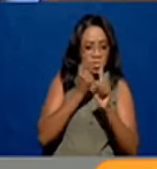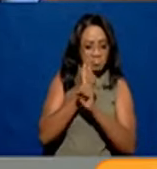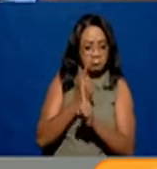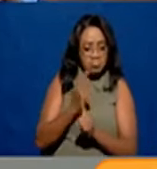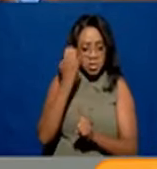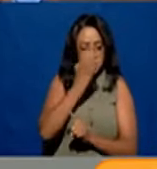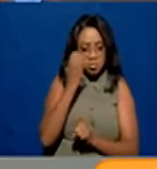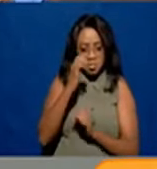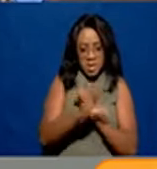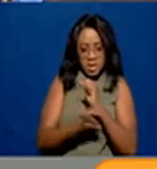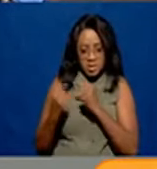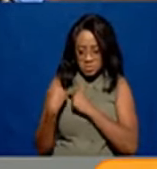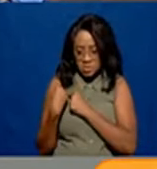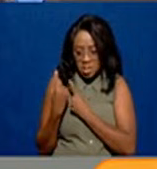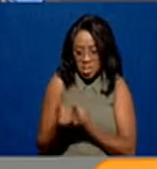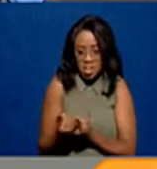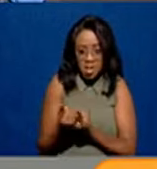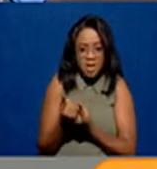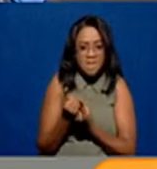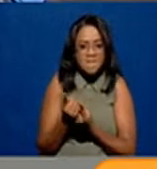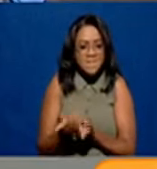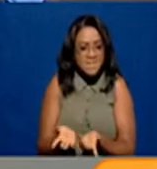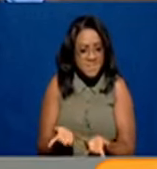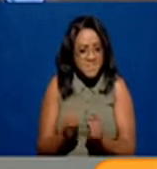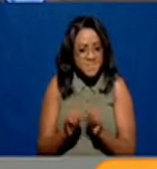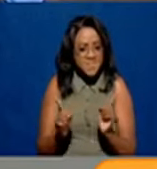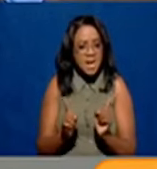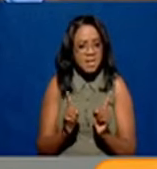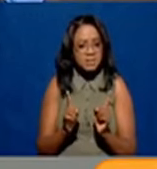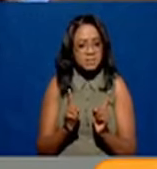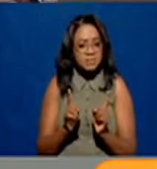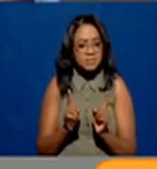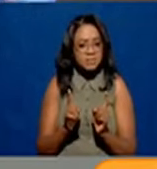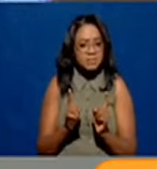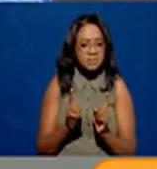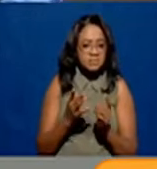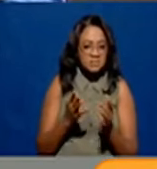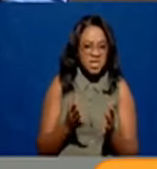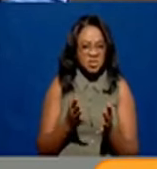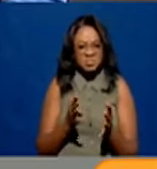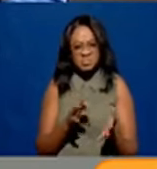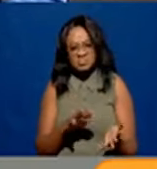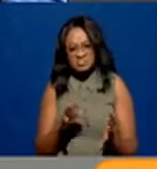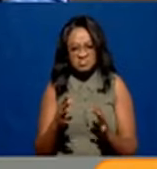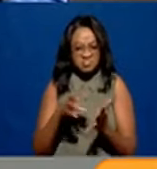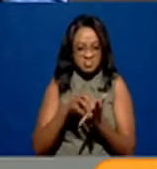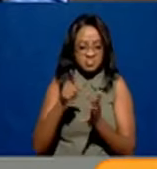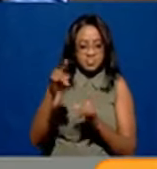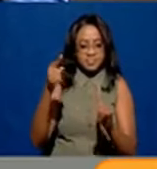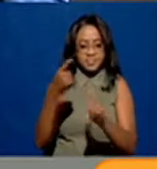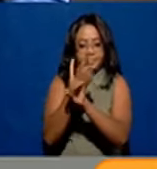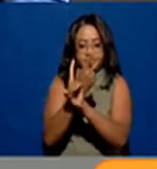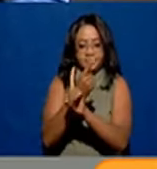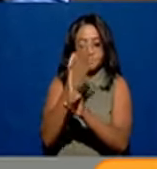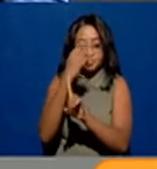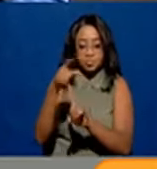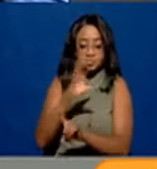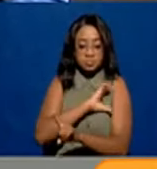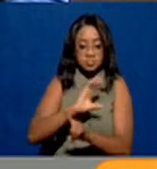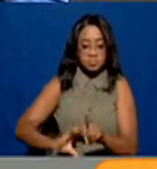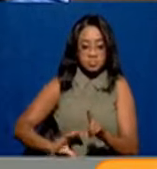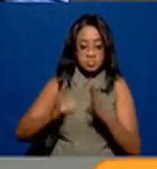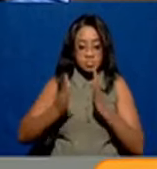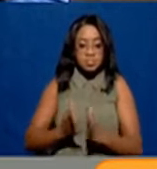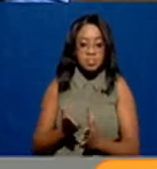the past century, suggesting a growing gospel outreach, the situation is different at Christianity's